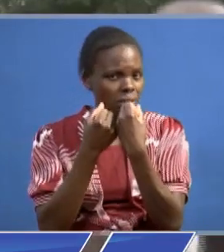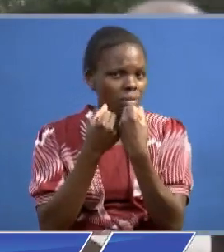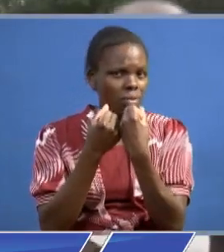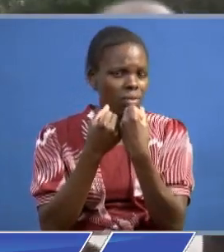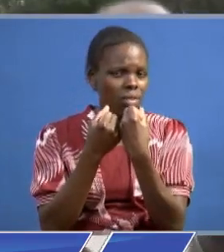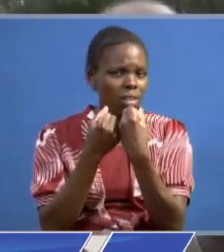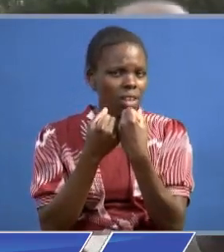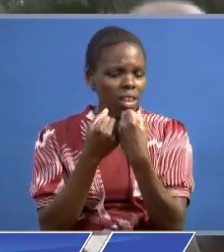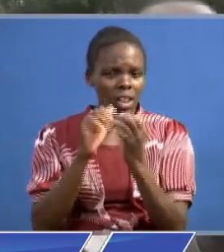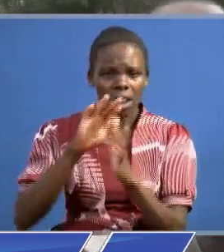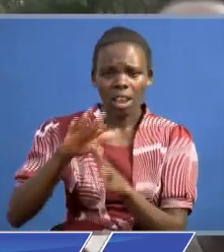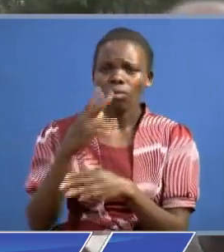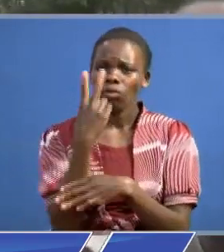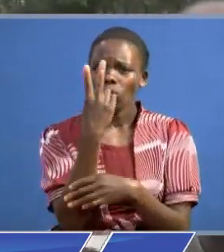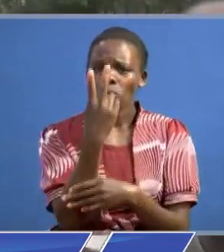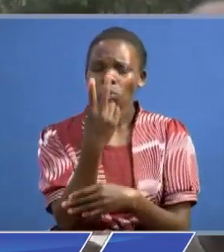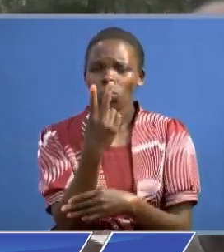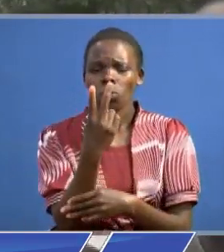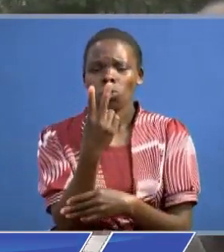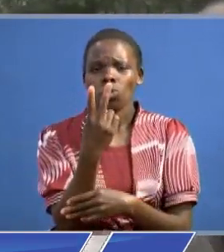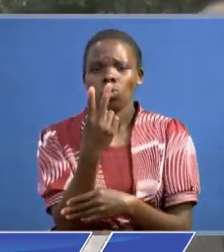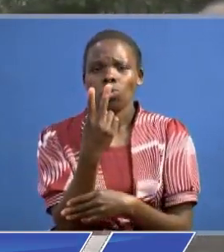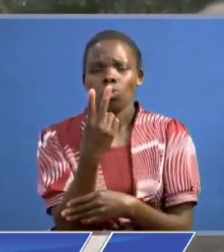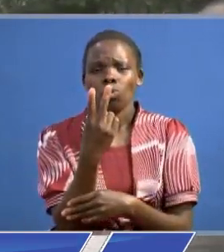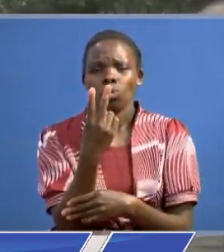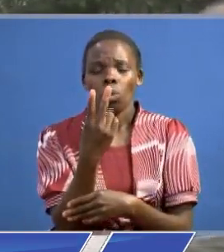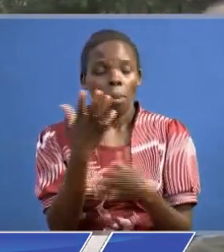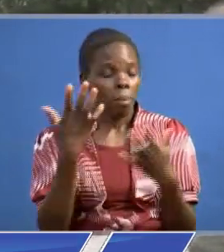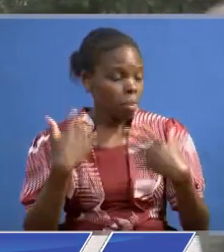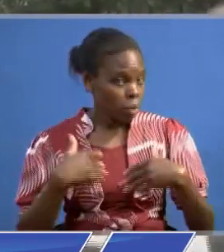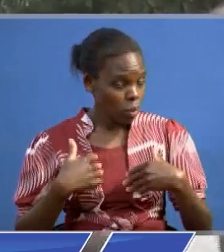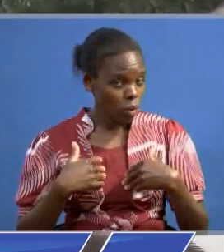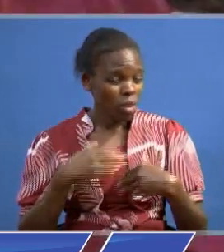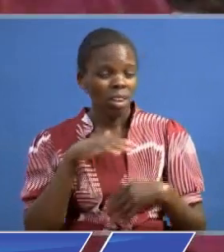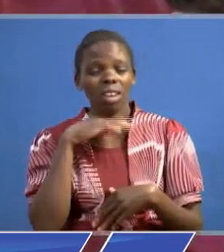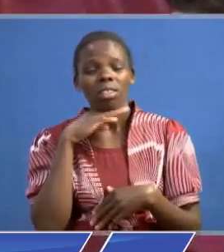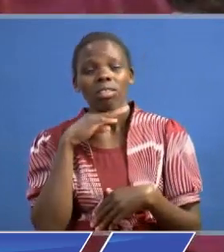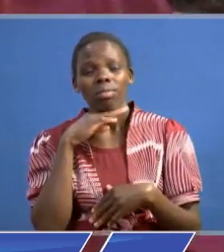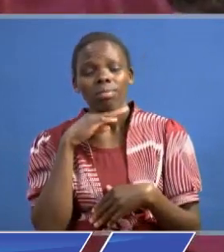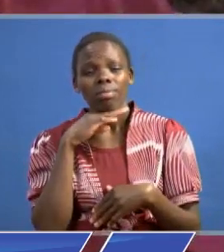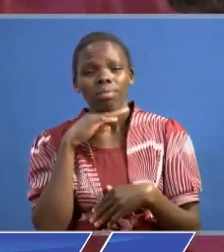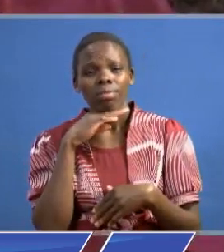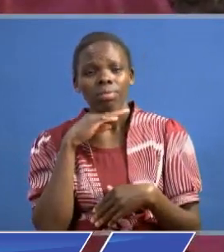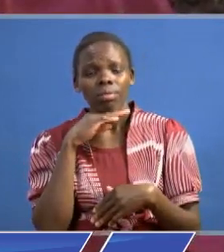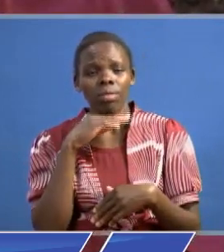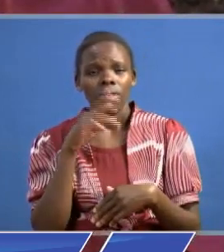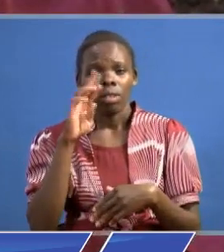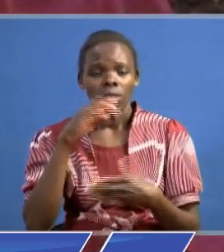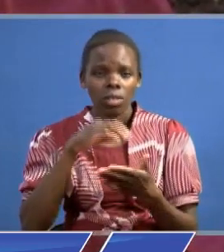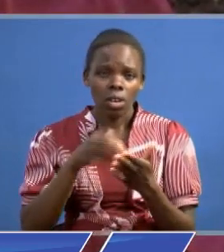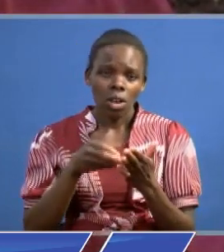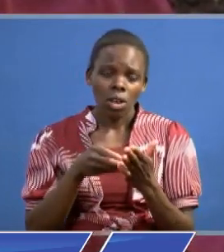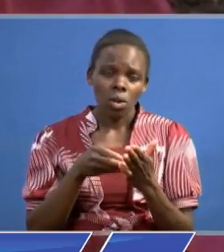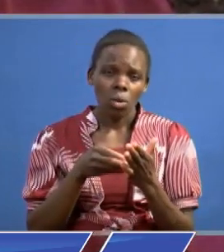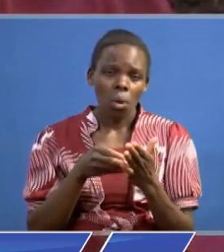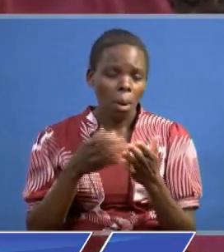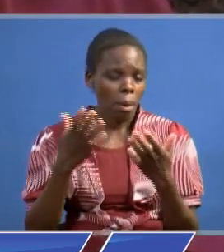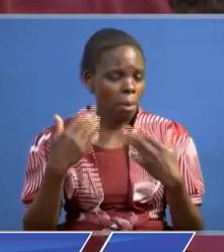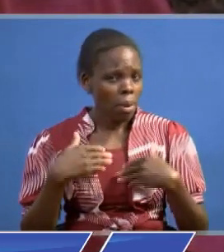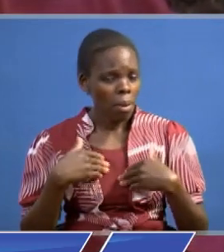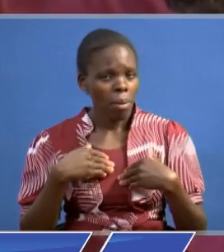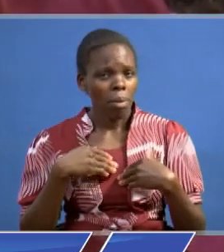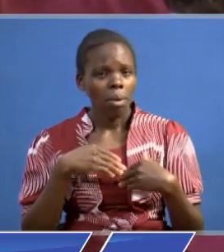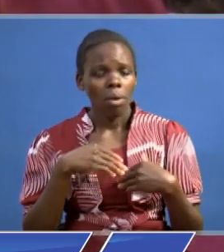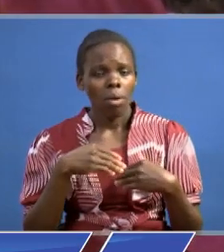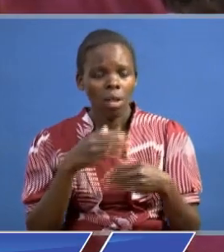left 2 people dead. Several people injured in the accident have been rushed to